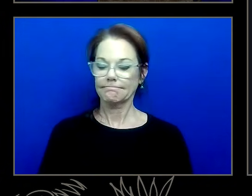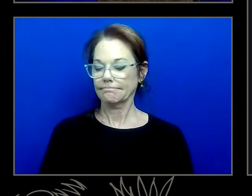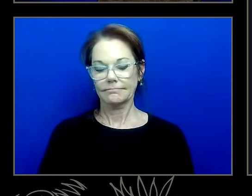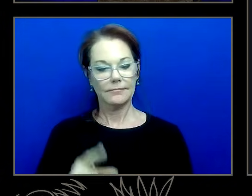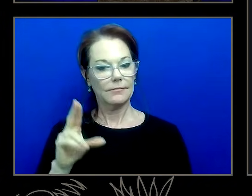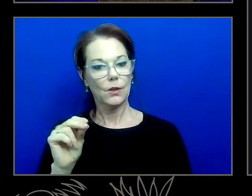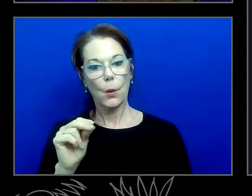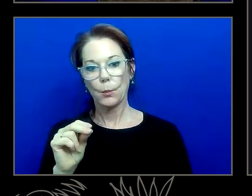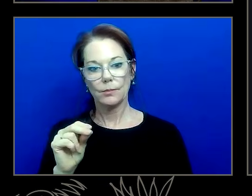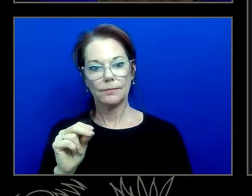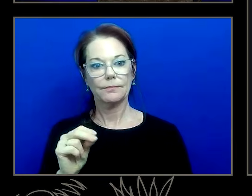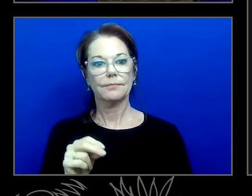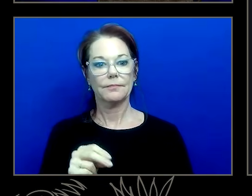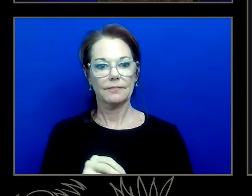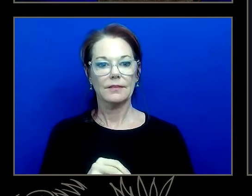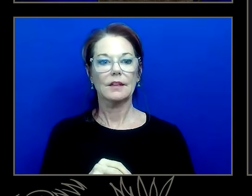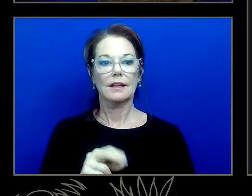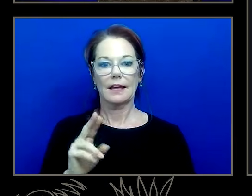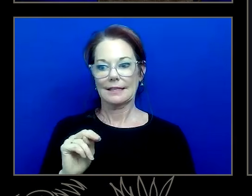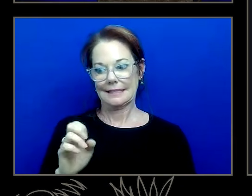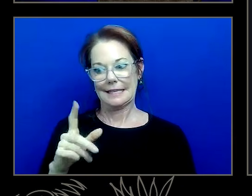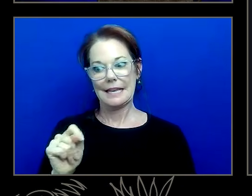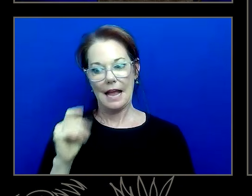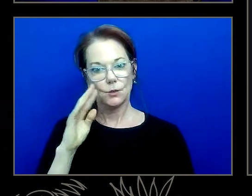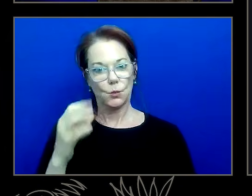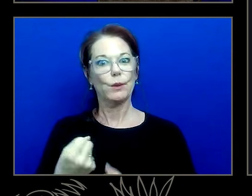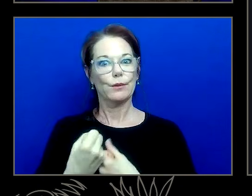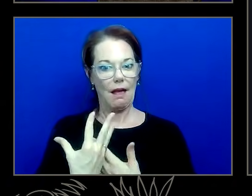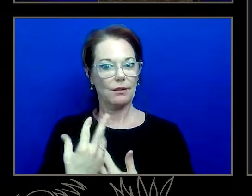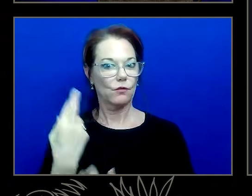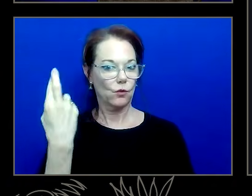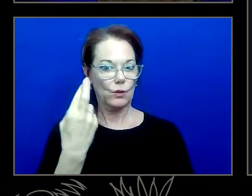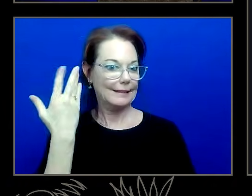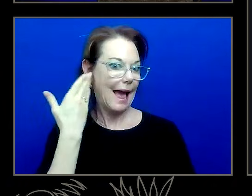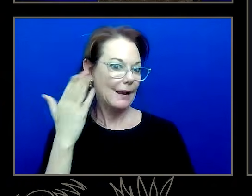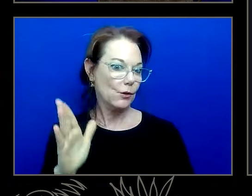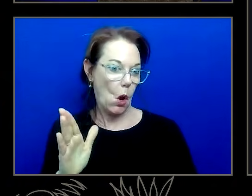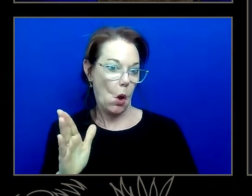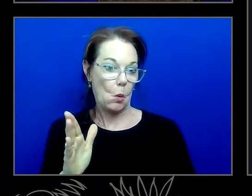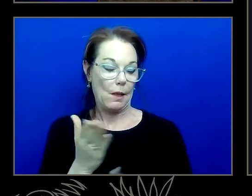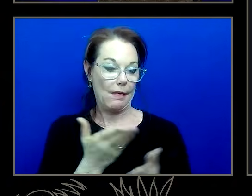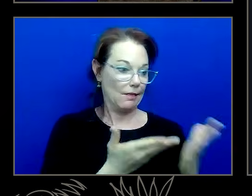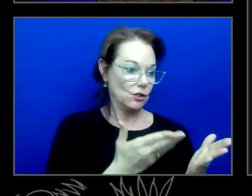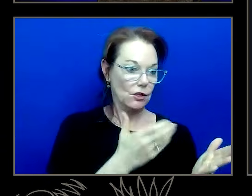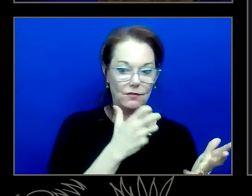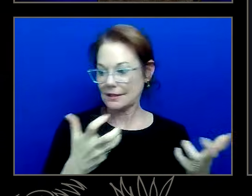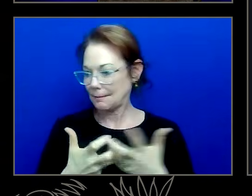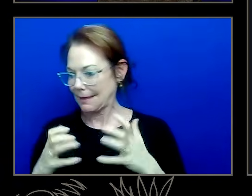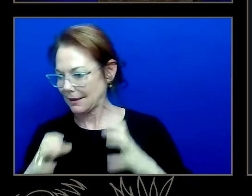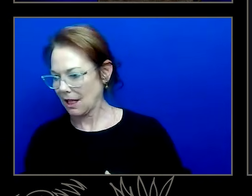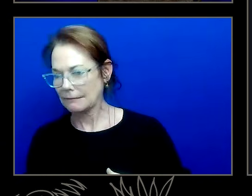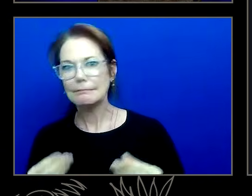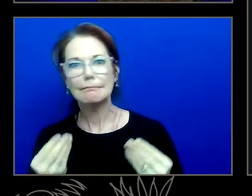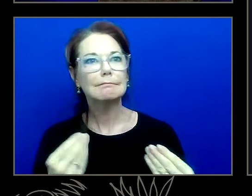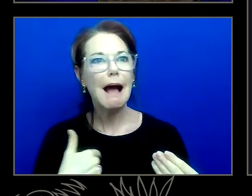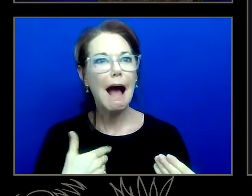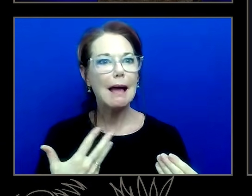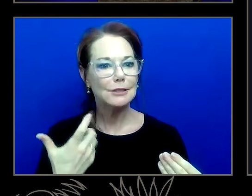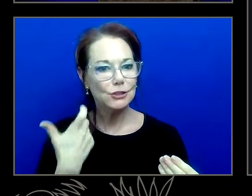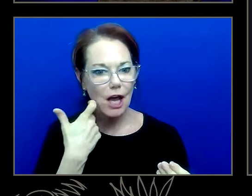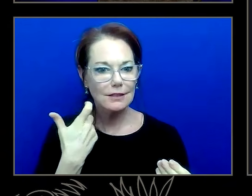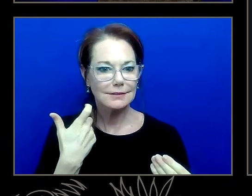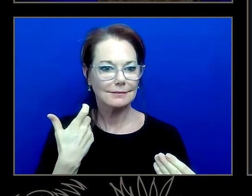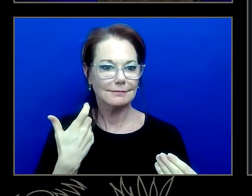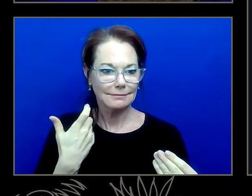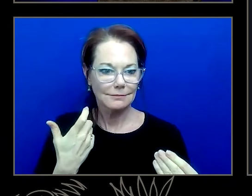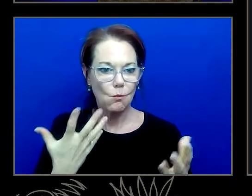So next, we'll yell at you for some reason because the server doesn't match the clients, but we're like, please, I just want the client. So sure, you